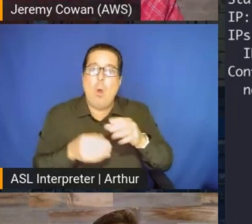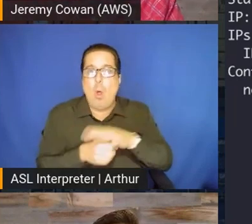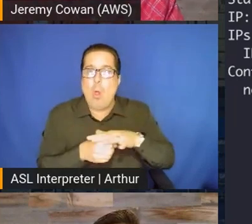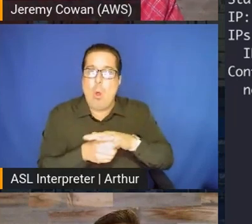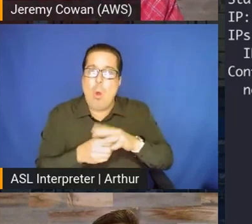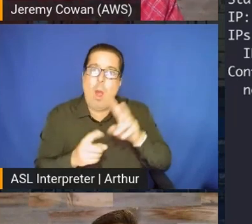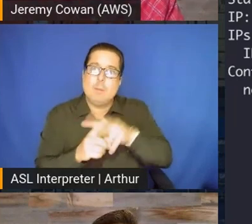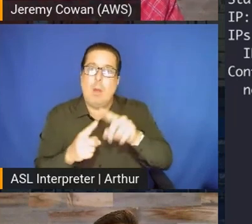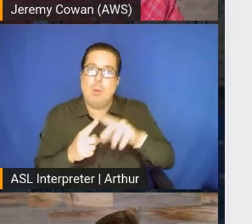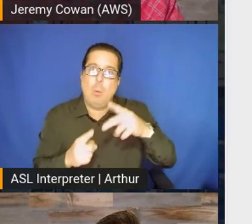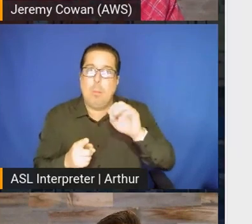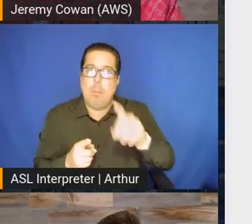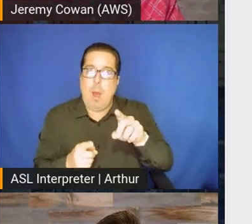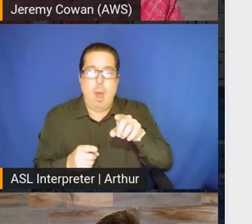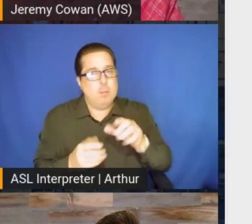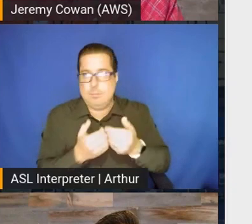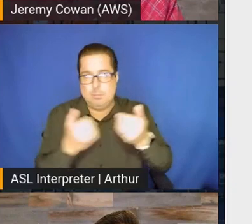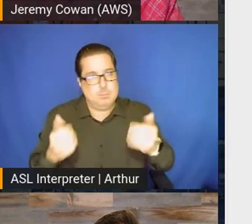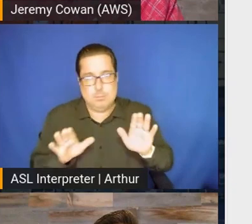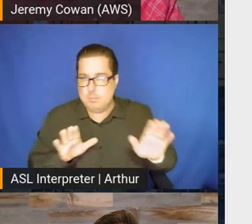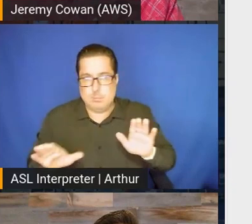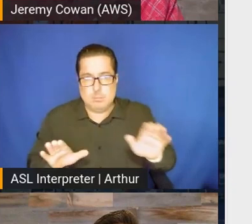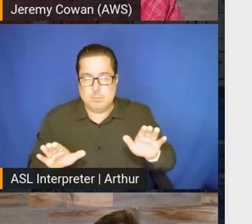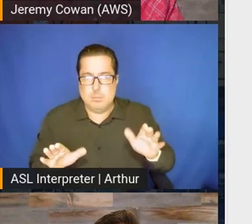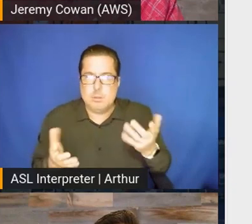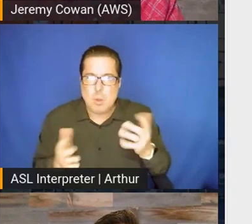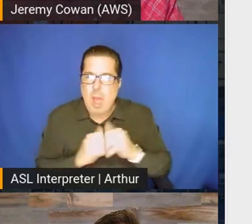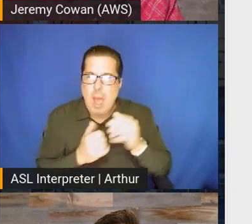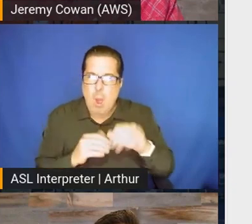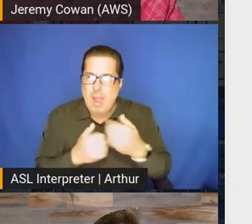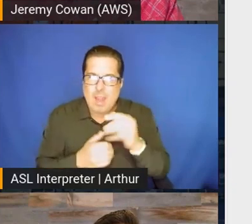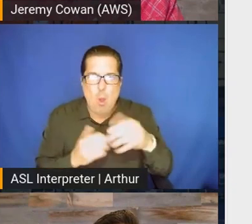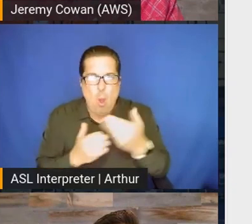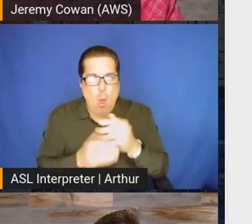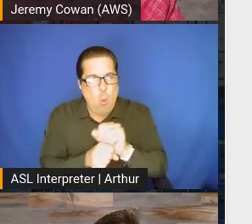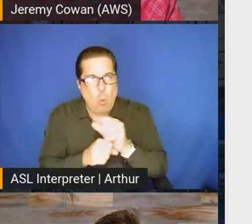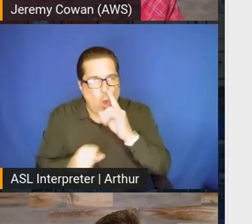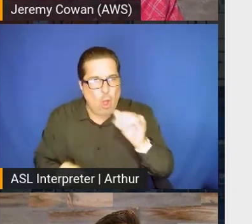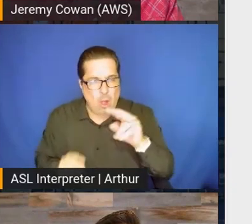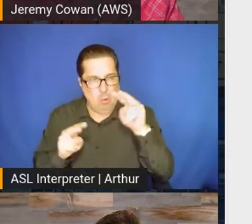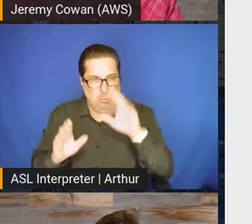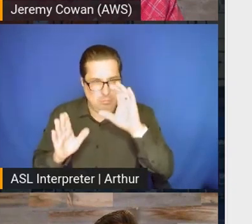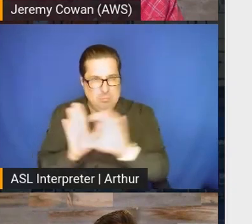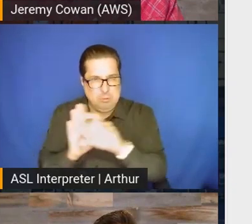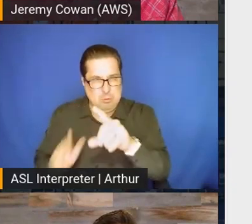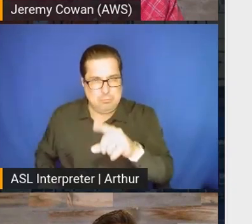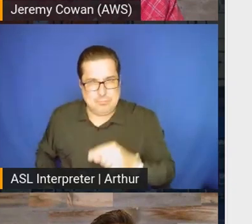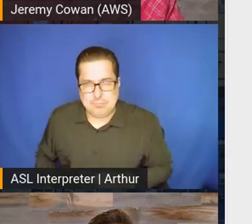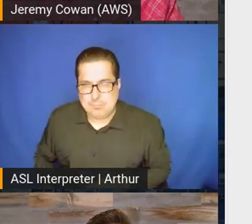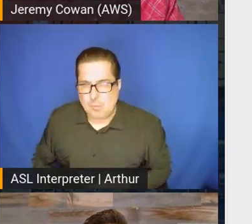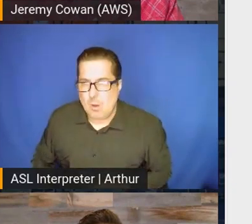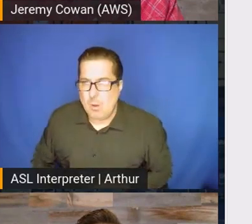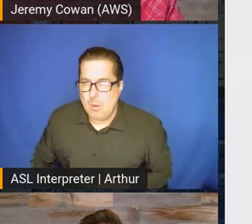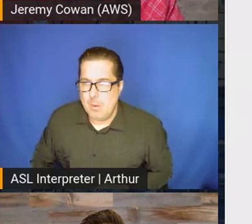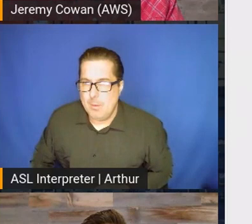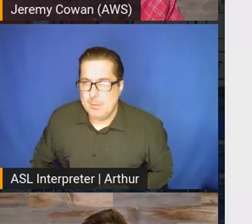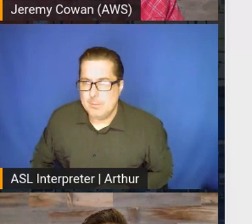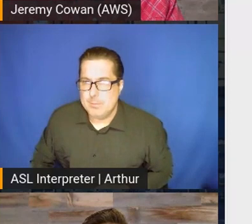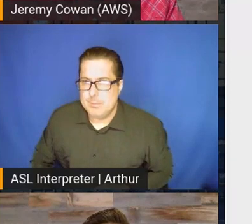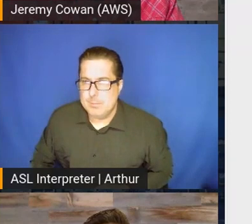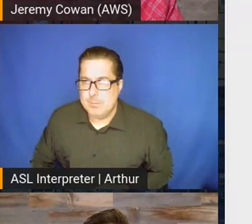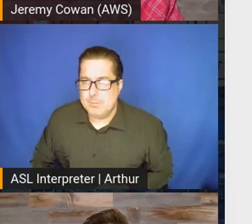to a pod. So how does it all work, right? So let's look at the pictorial representation,